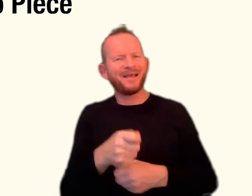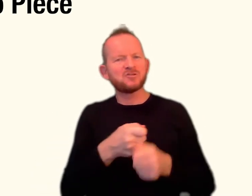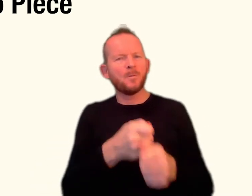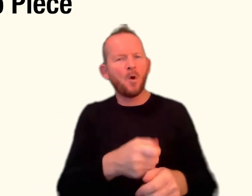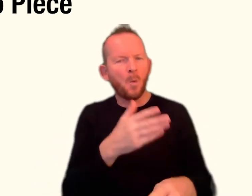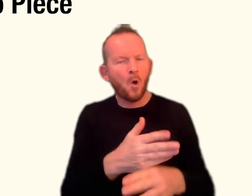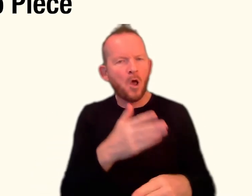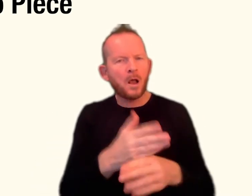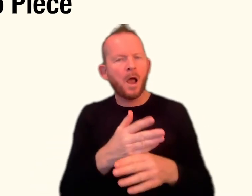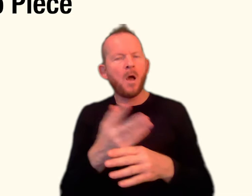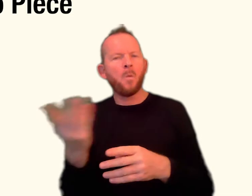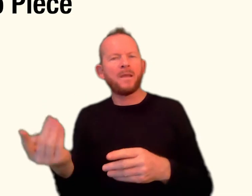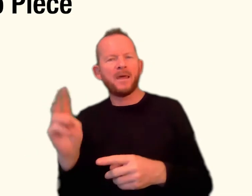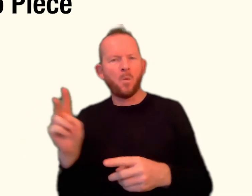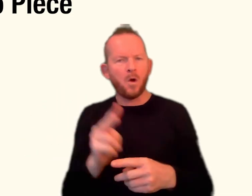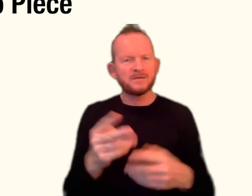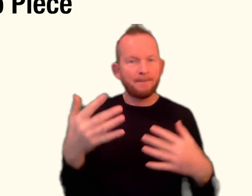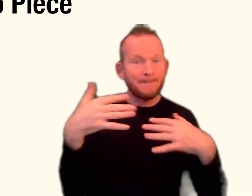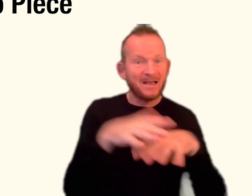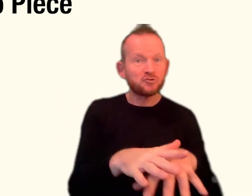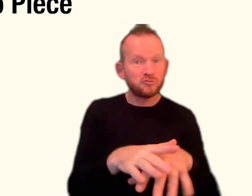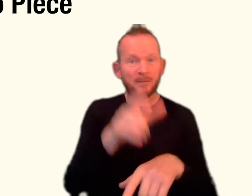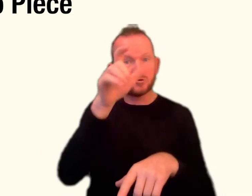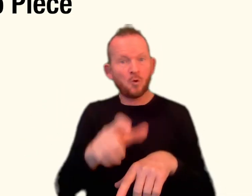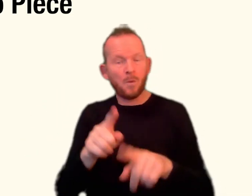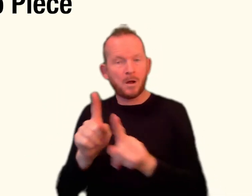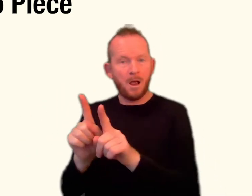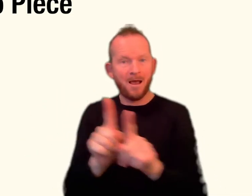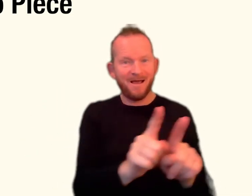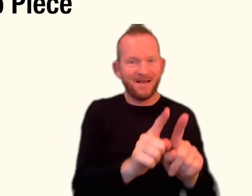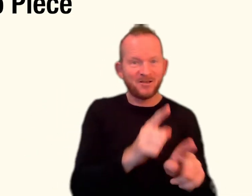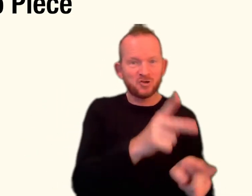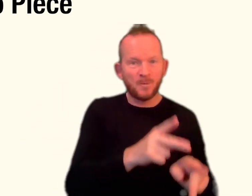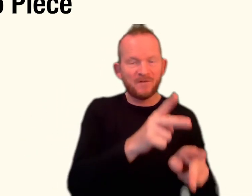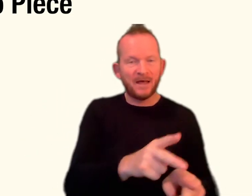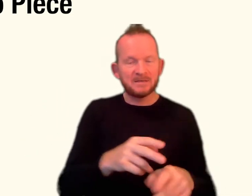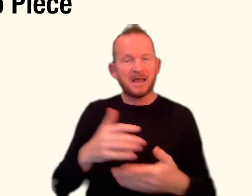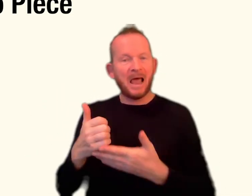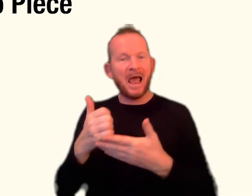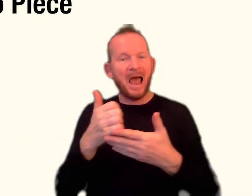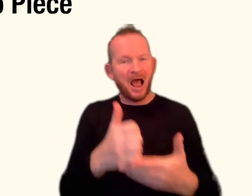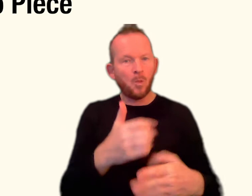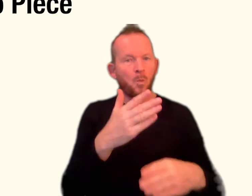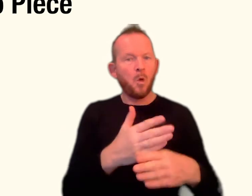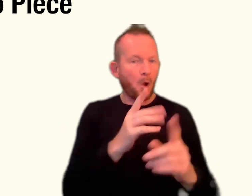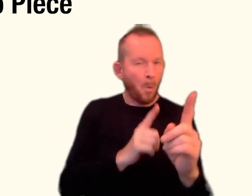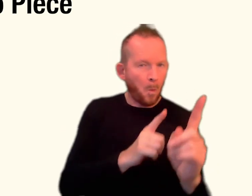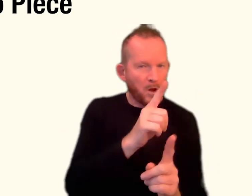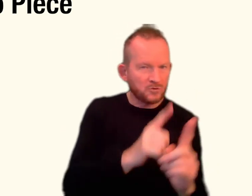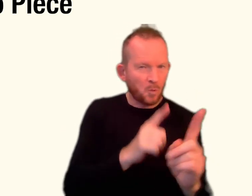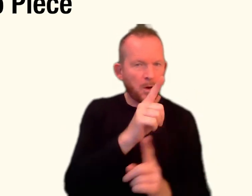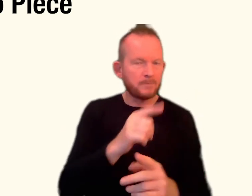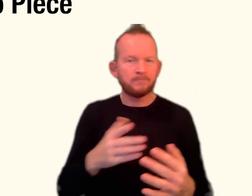walking to those mainstream lessons, they have someone to supervise. When they need help with the work, they have a one-to-one. They have